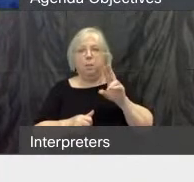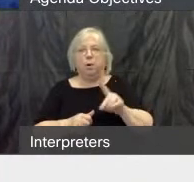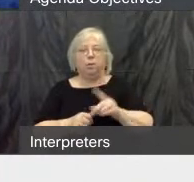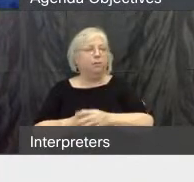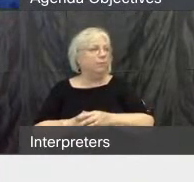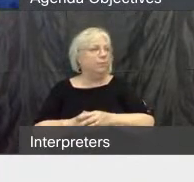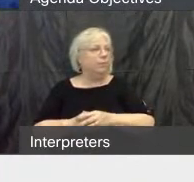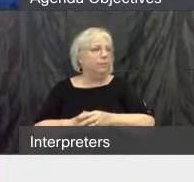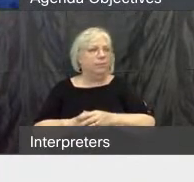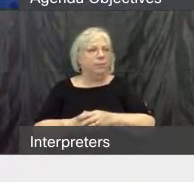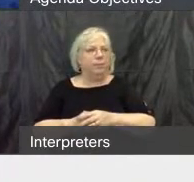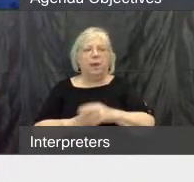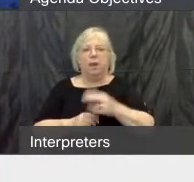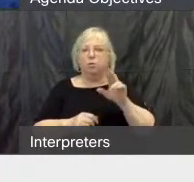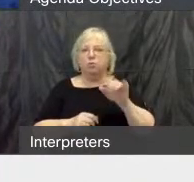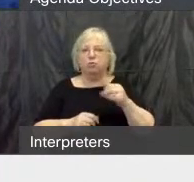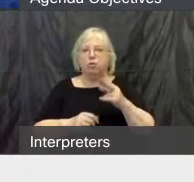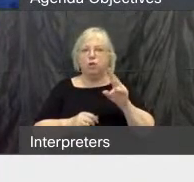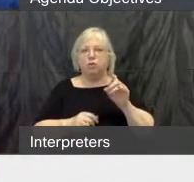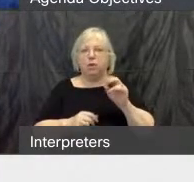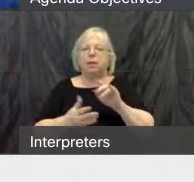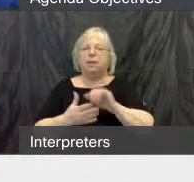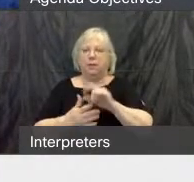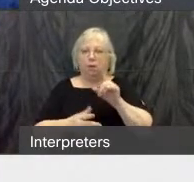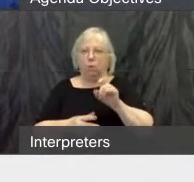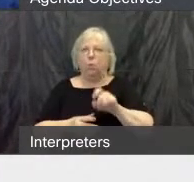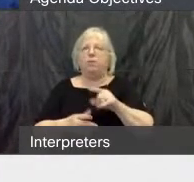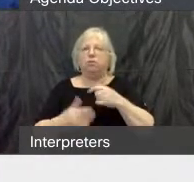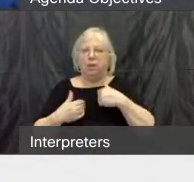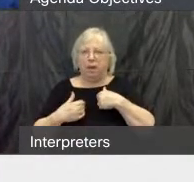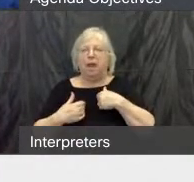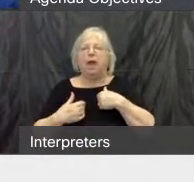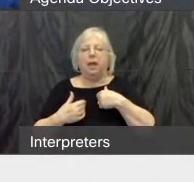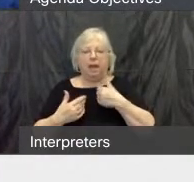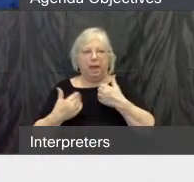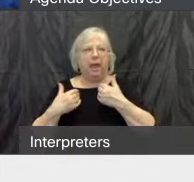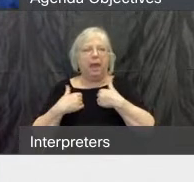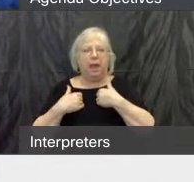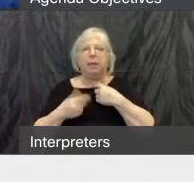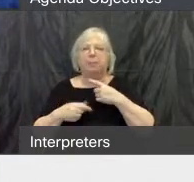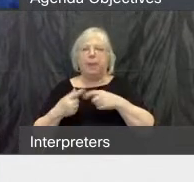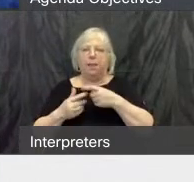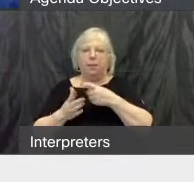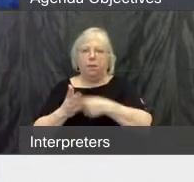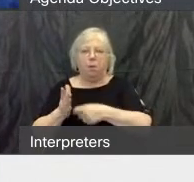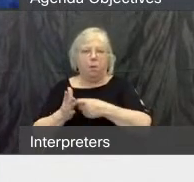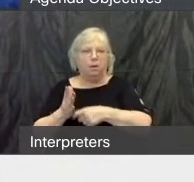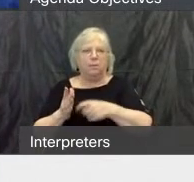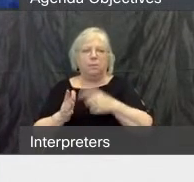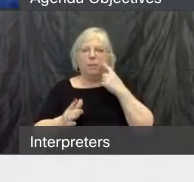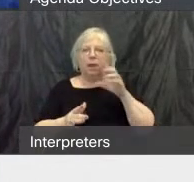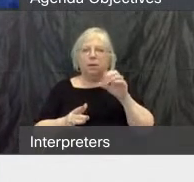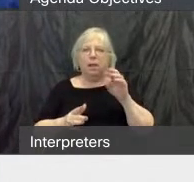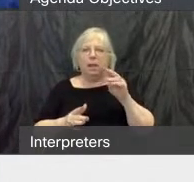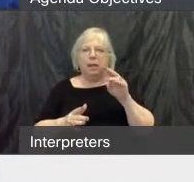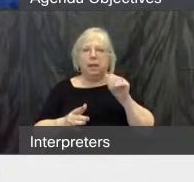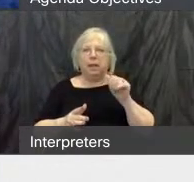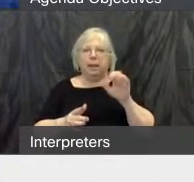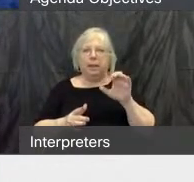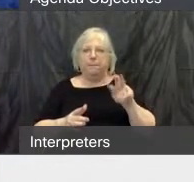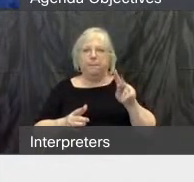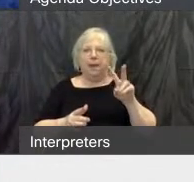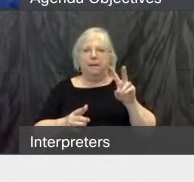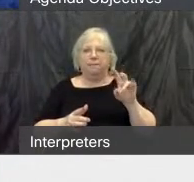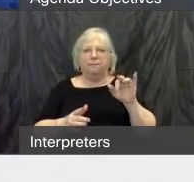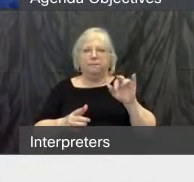Well, Mayor, that was a question. That was the question that I initially brought forward. It was a cost to us. We know that Camac Village. That is true. That's true. Camac